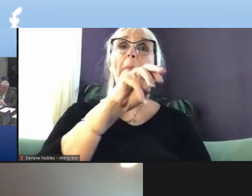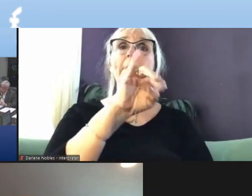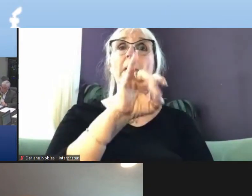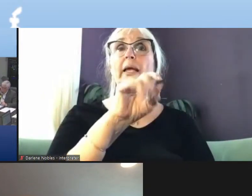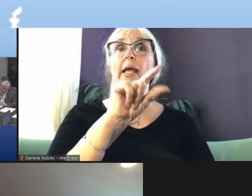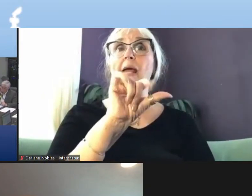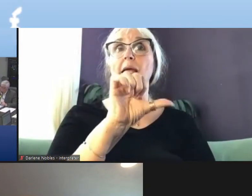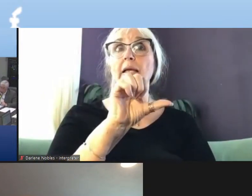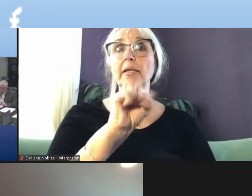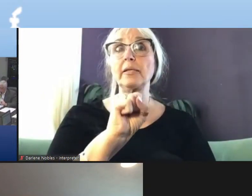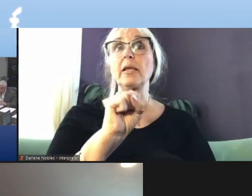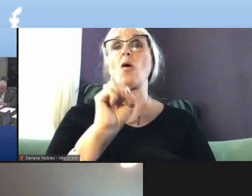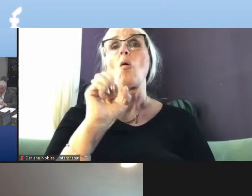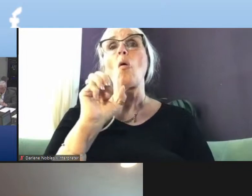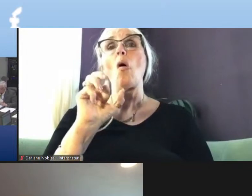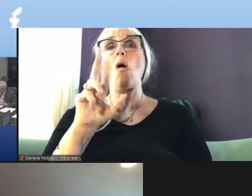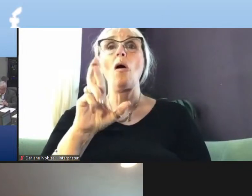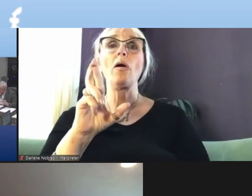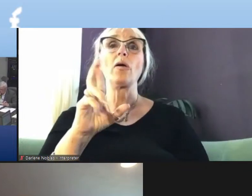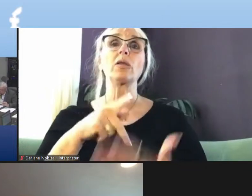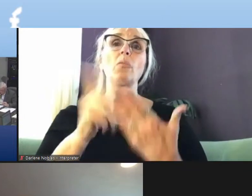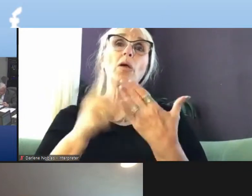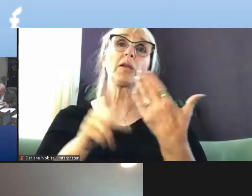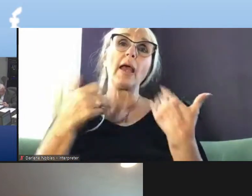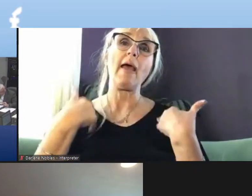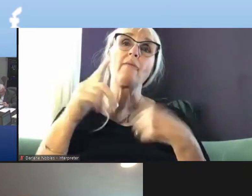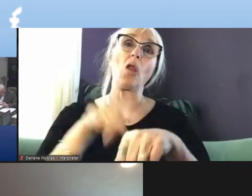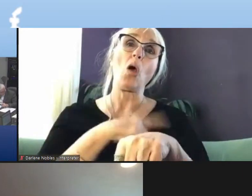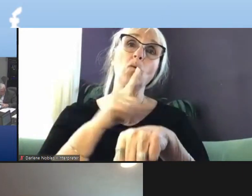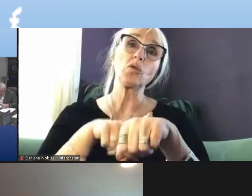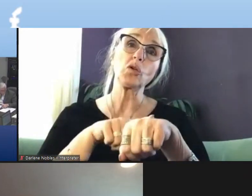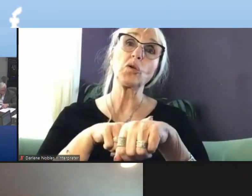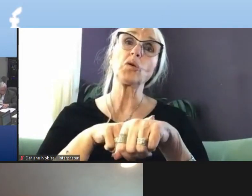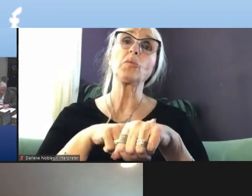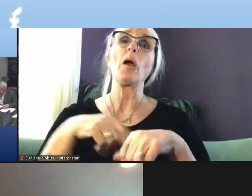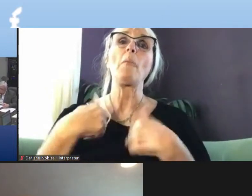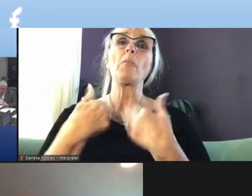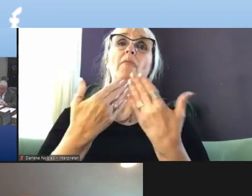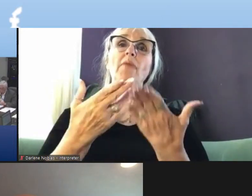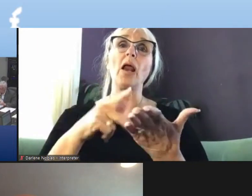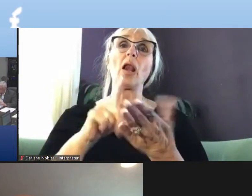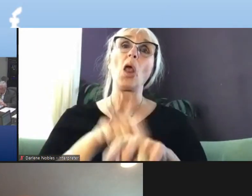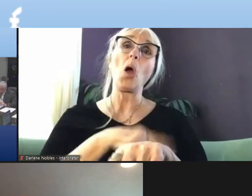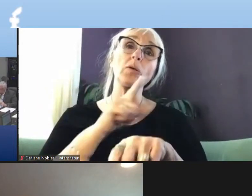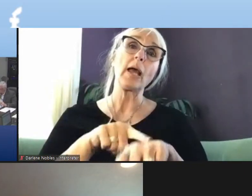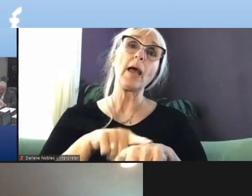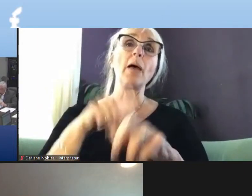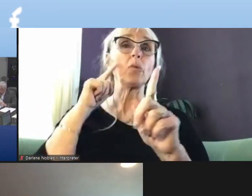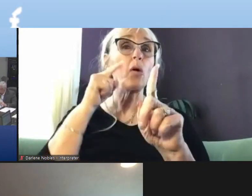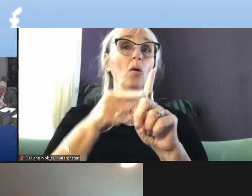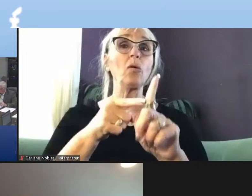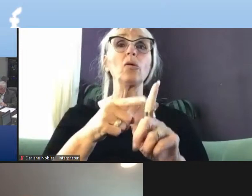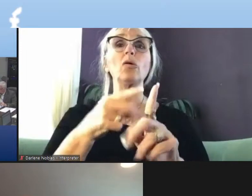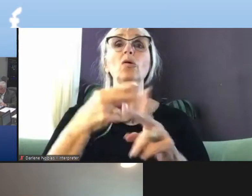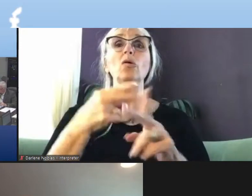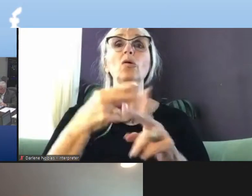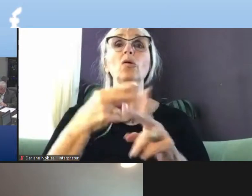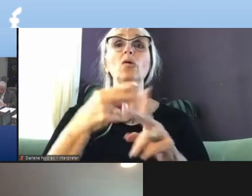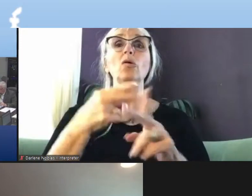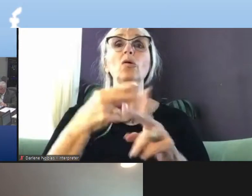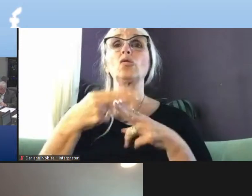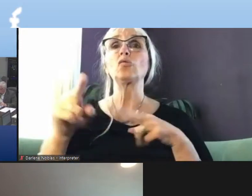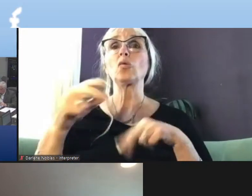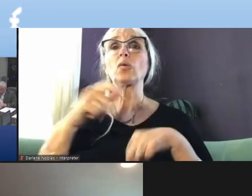pandemic. Does the project provide a long-term solution or only short-term relief? Does